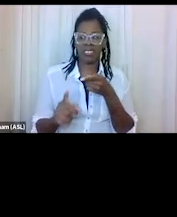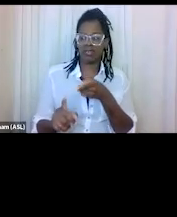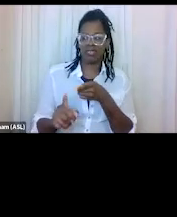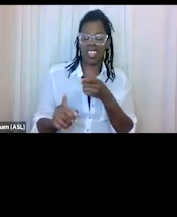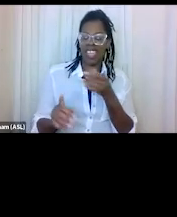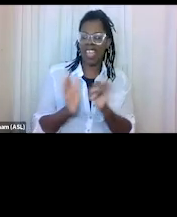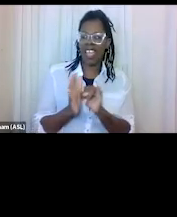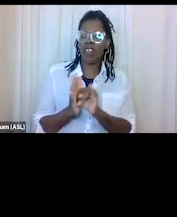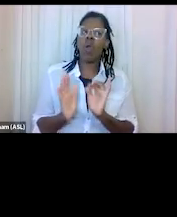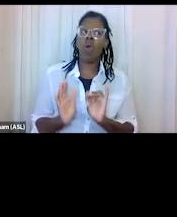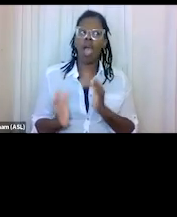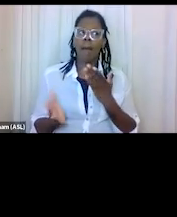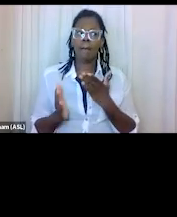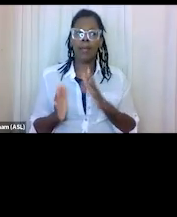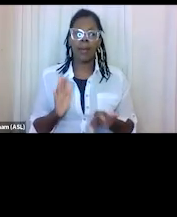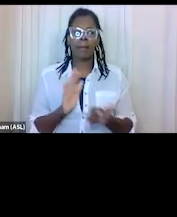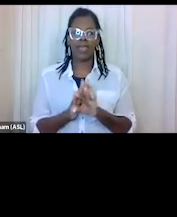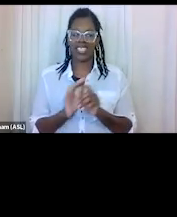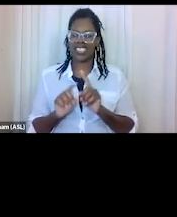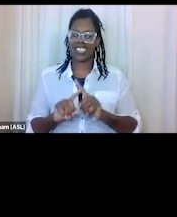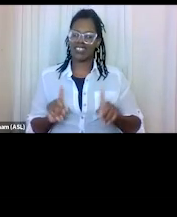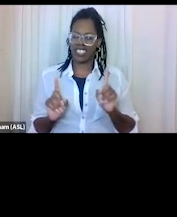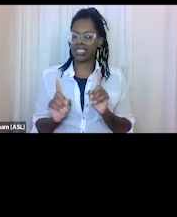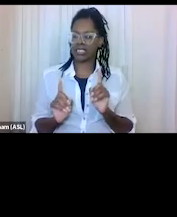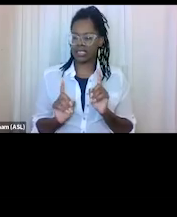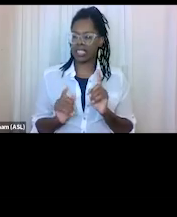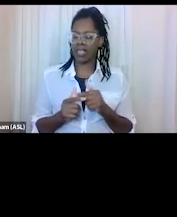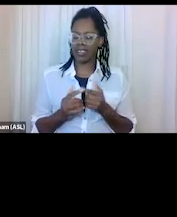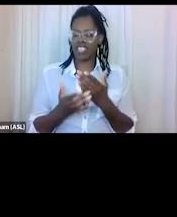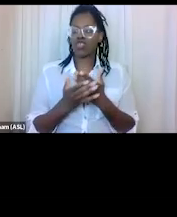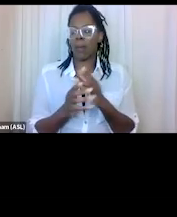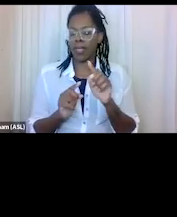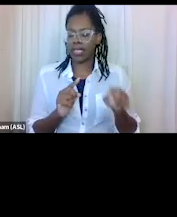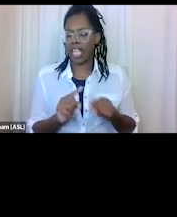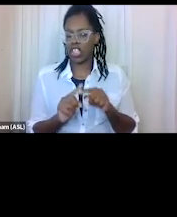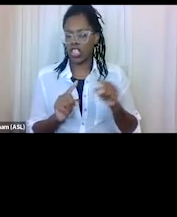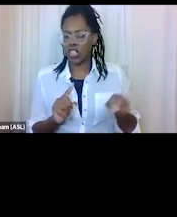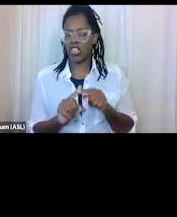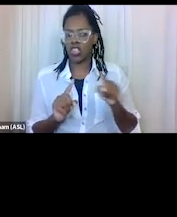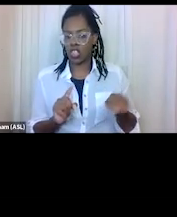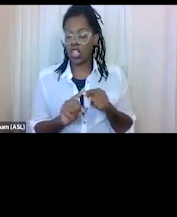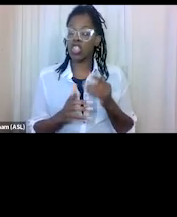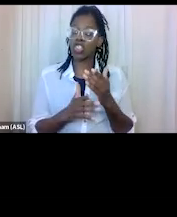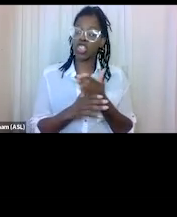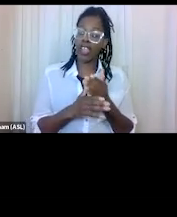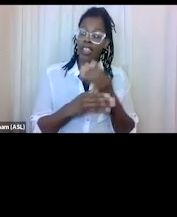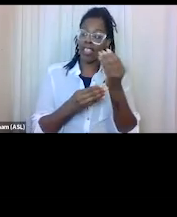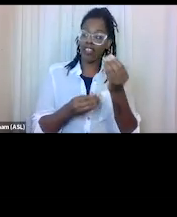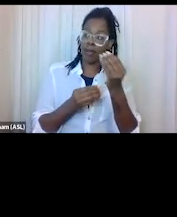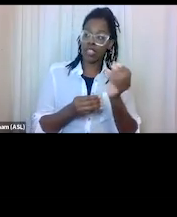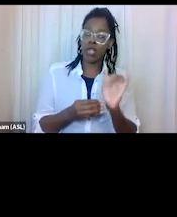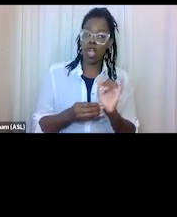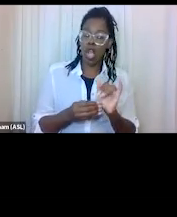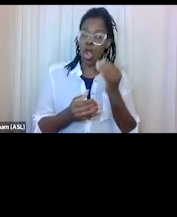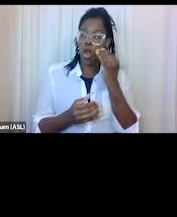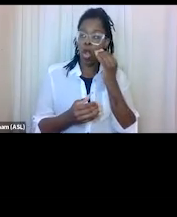a different choice might be possible to disrupt cycles. So being able to share the information with them so that they know what their